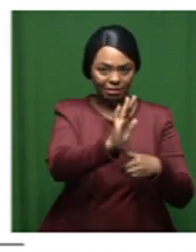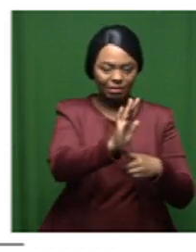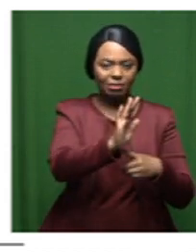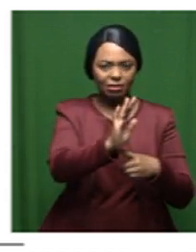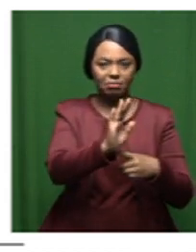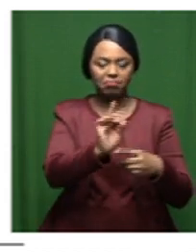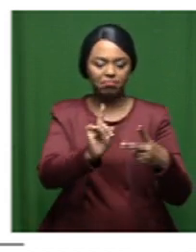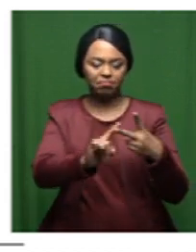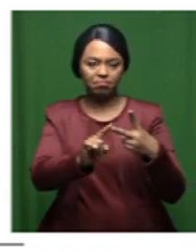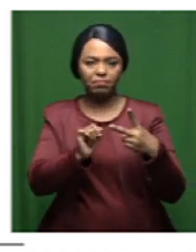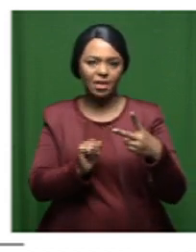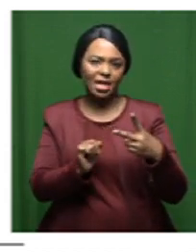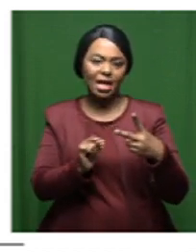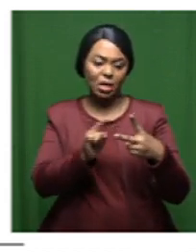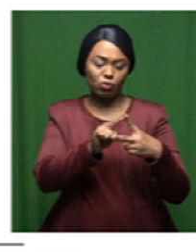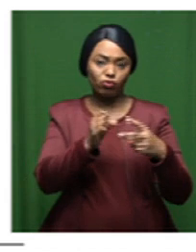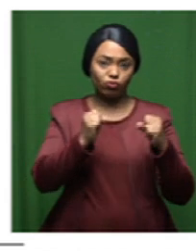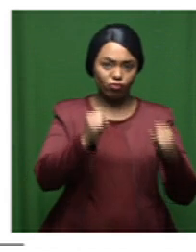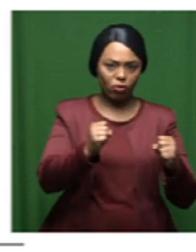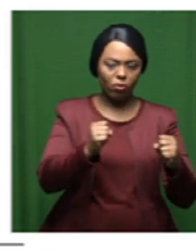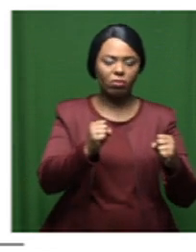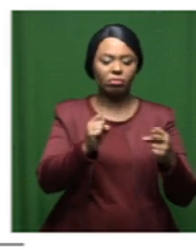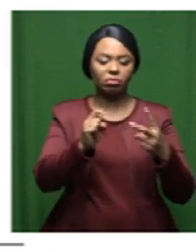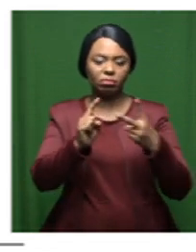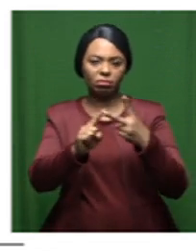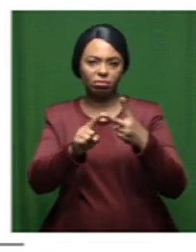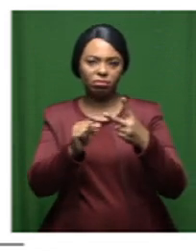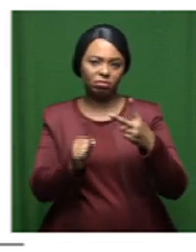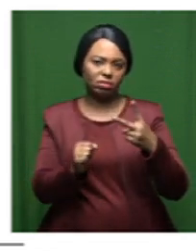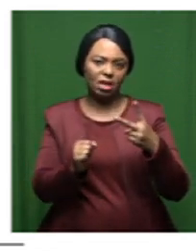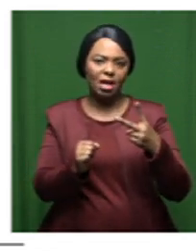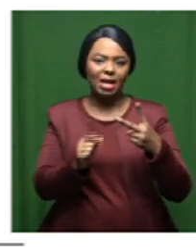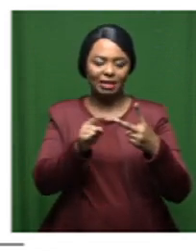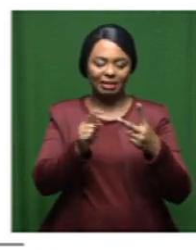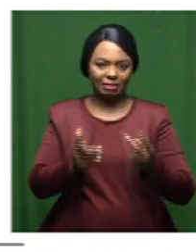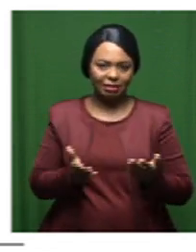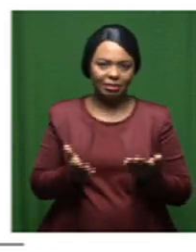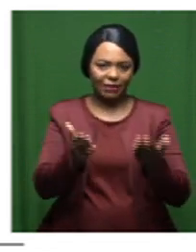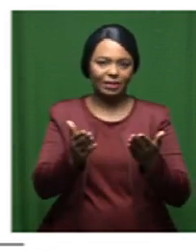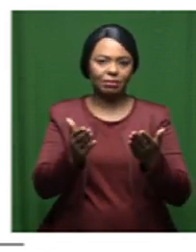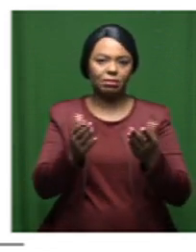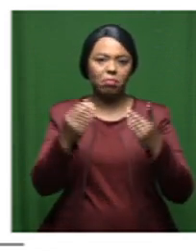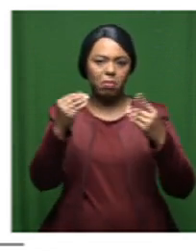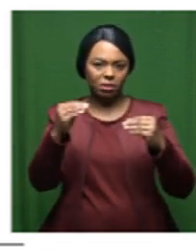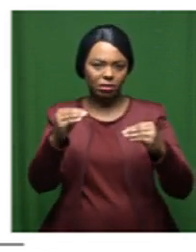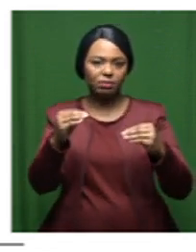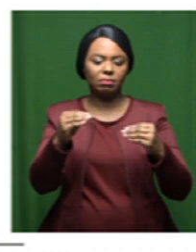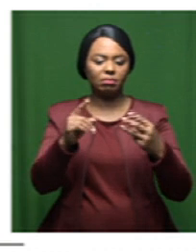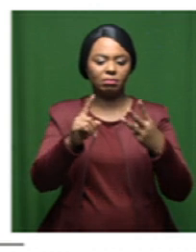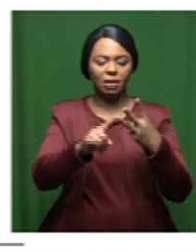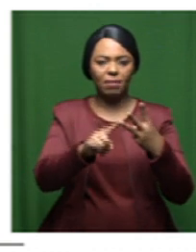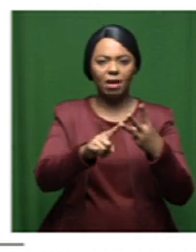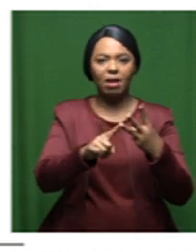first category, actually the strongest one, followed by the services revenue category, and then grants